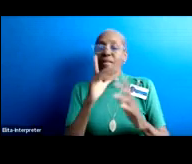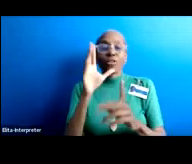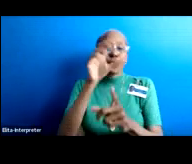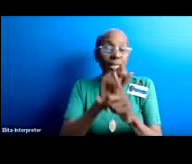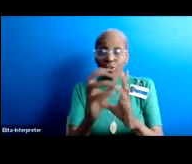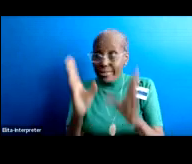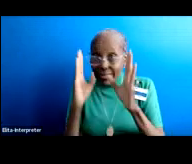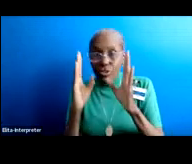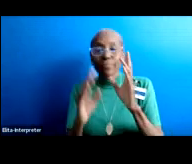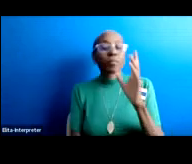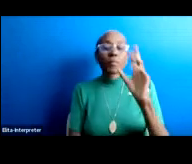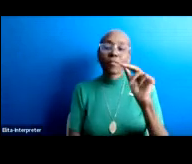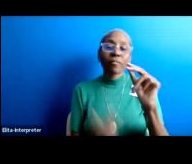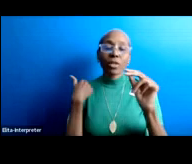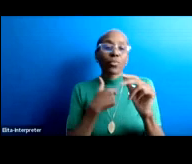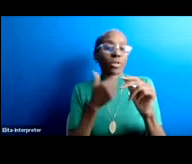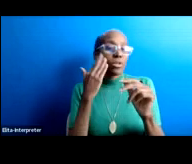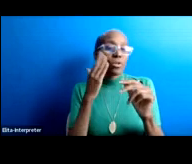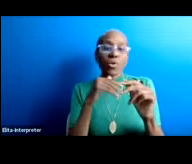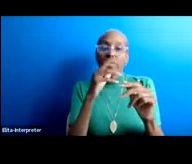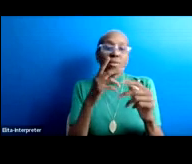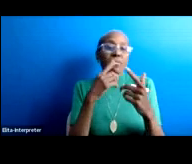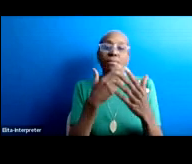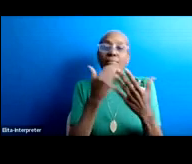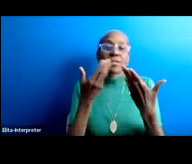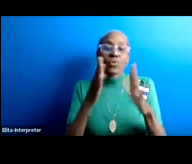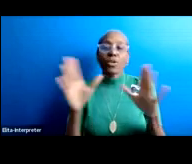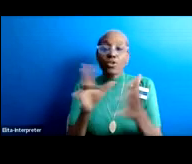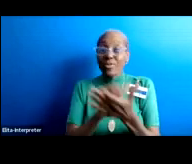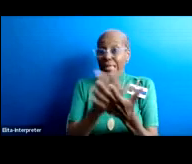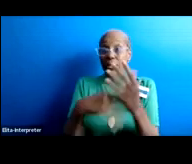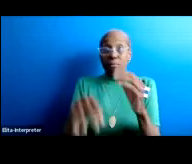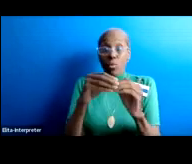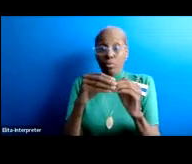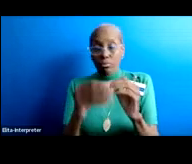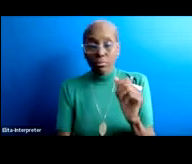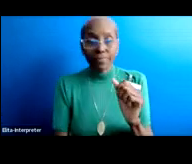their attention. But we know that that's not necessarily the way that we should be doing it anymore.